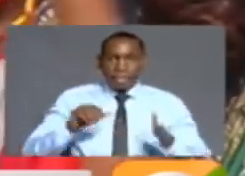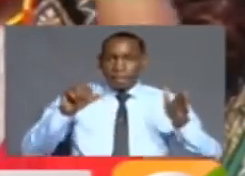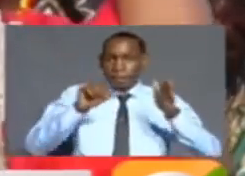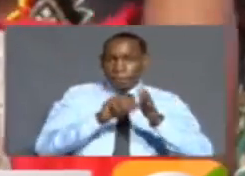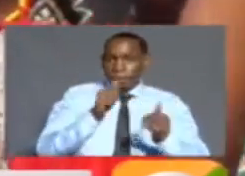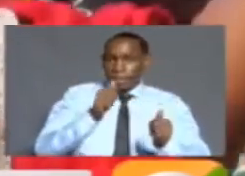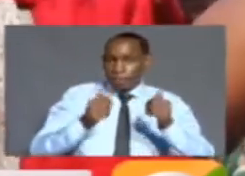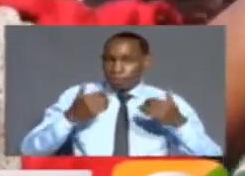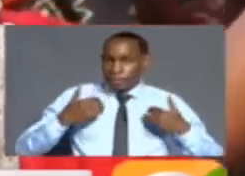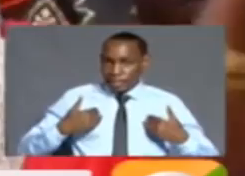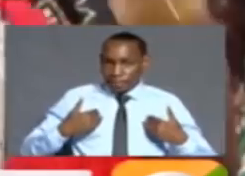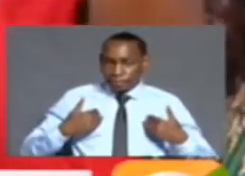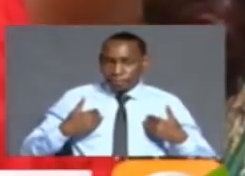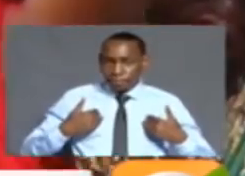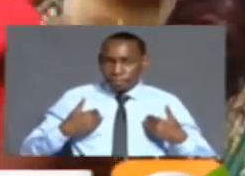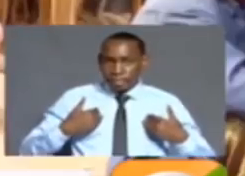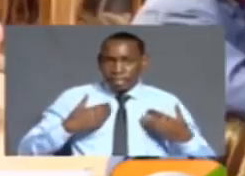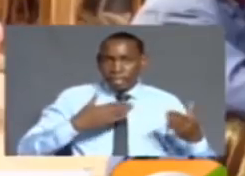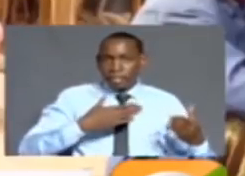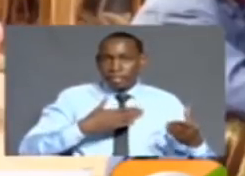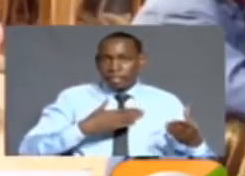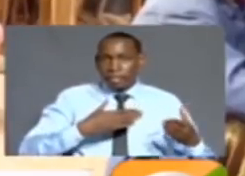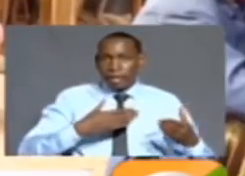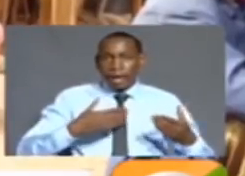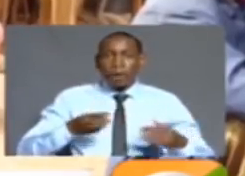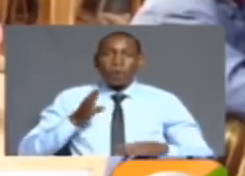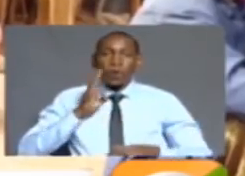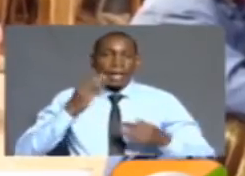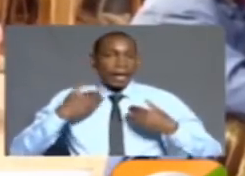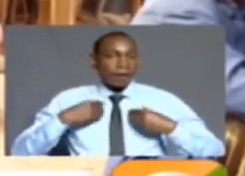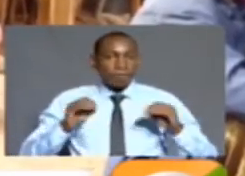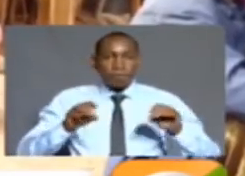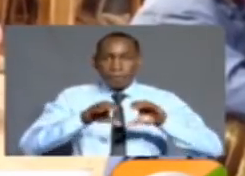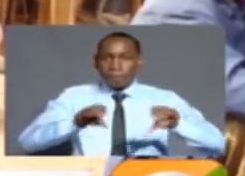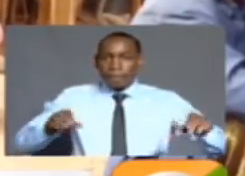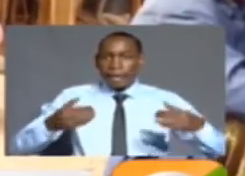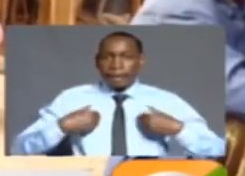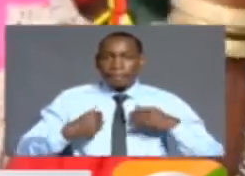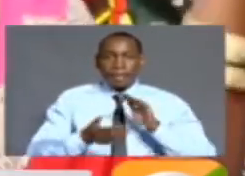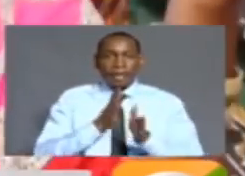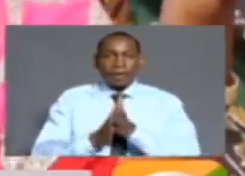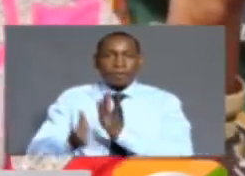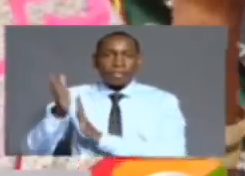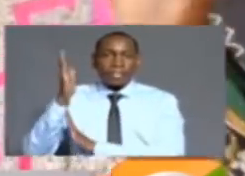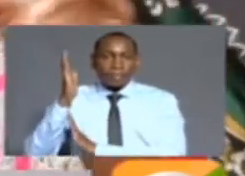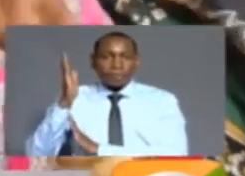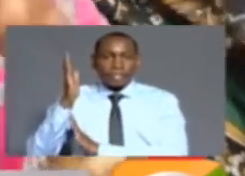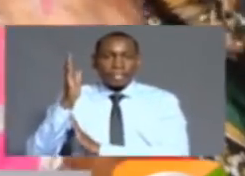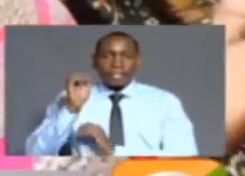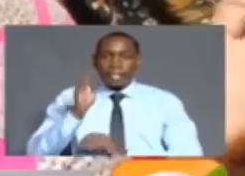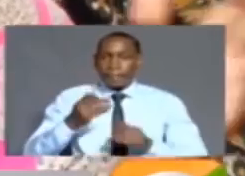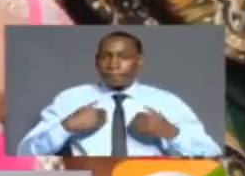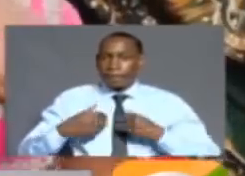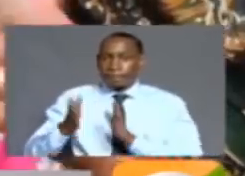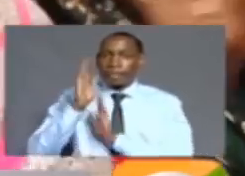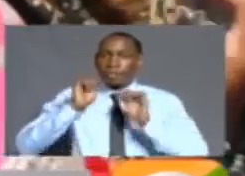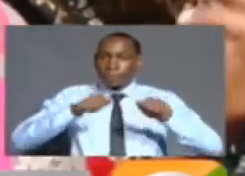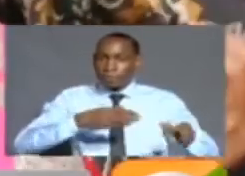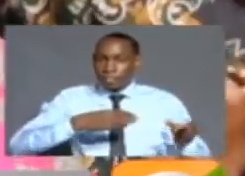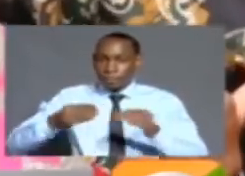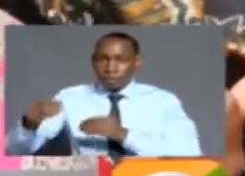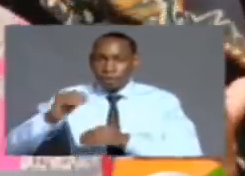nao, atuendi maji, atuendi kuni. Kama hatuna security, tunaweza enda. Sisi